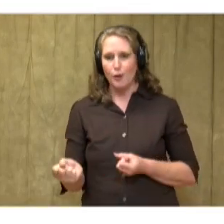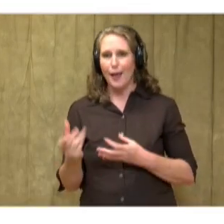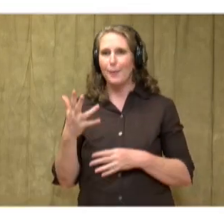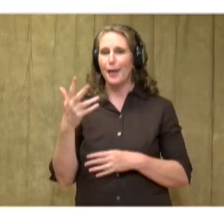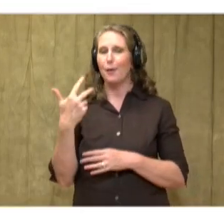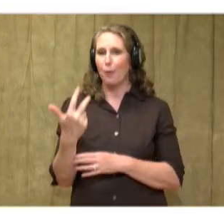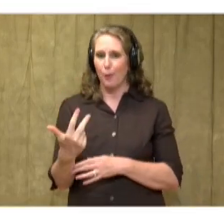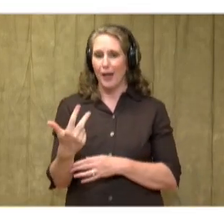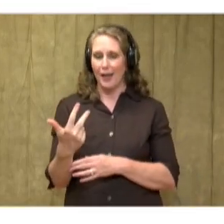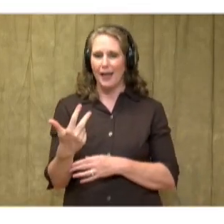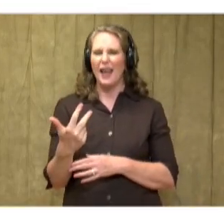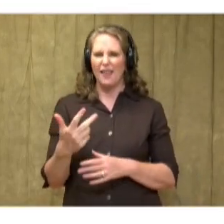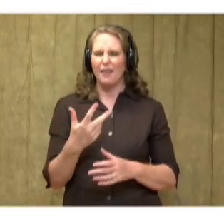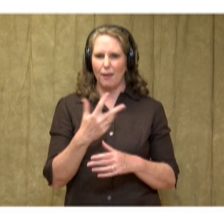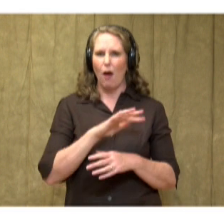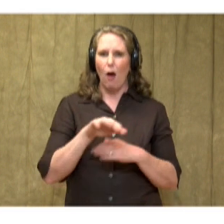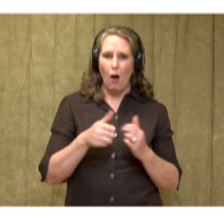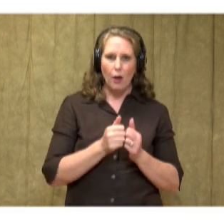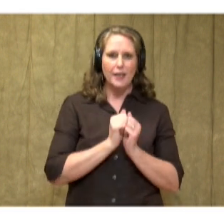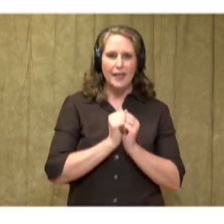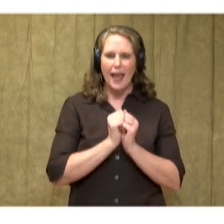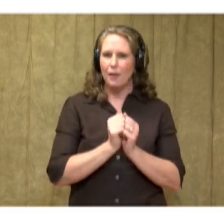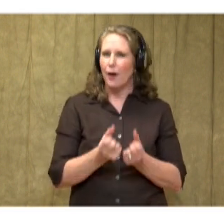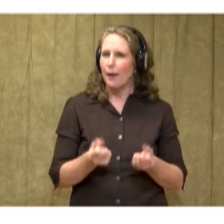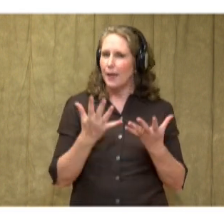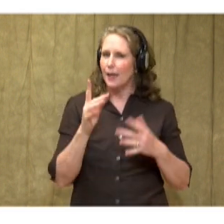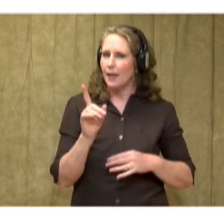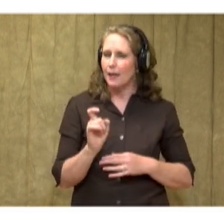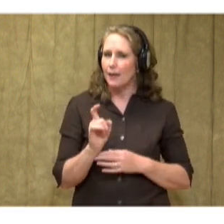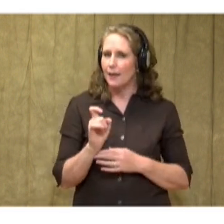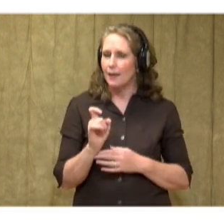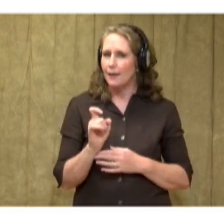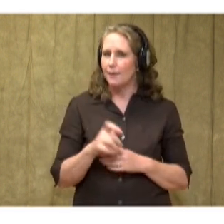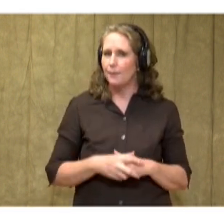house. How many animals does she have in all?